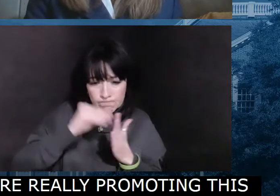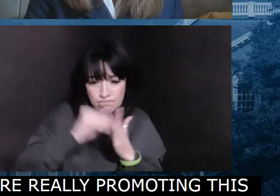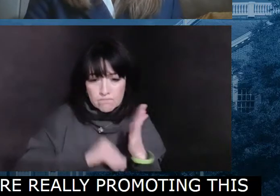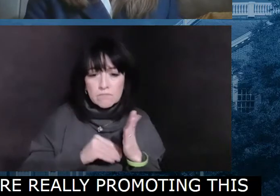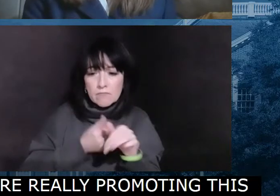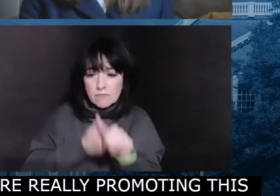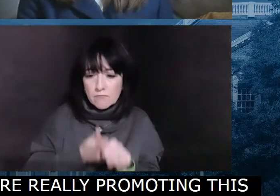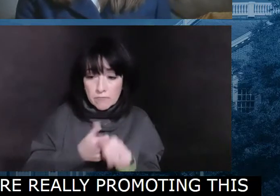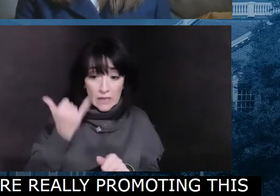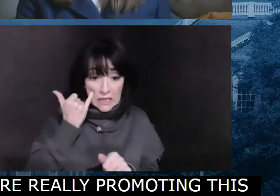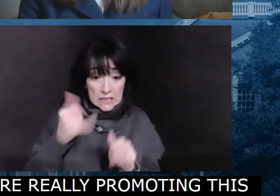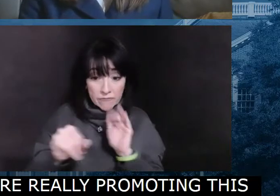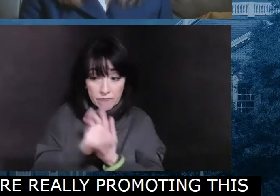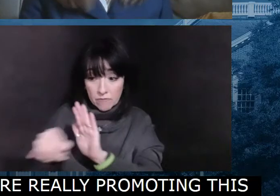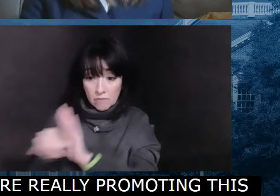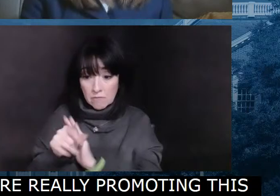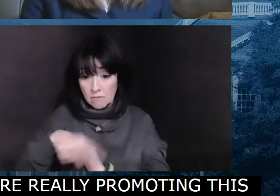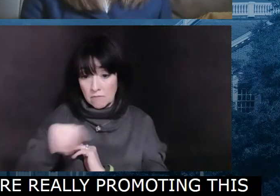mask wearing,